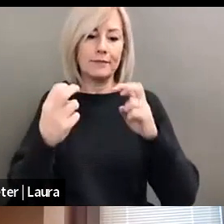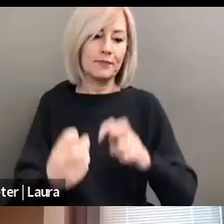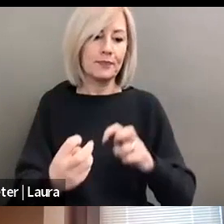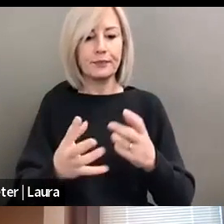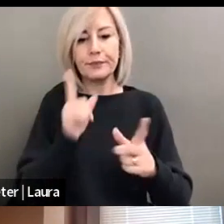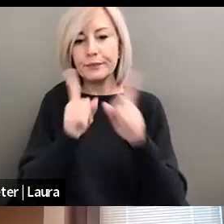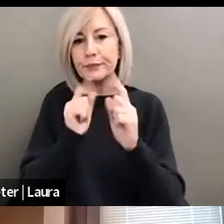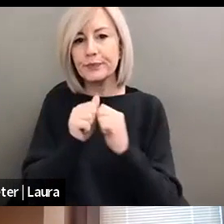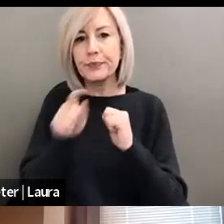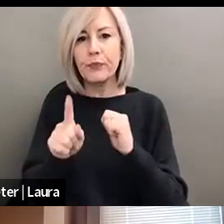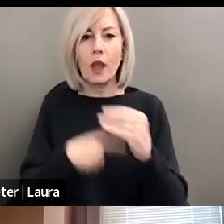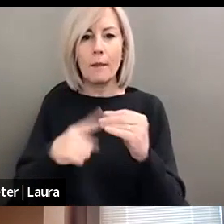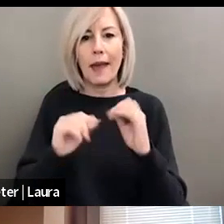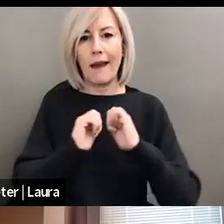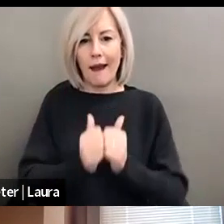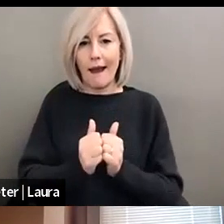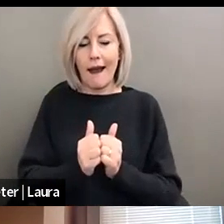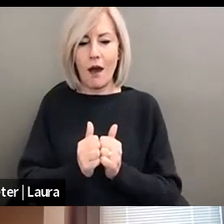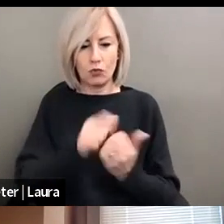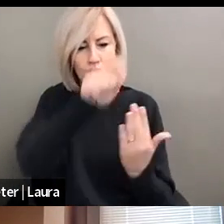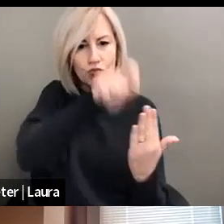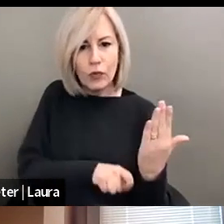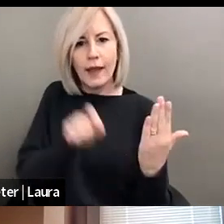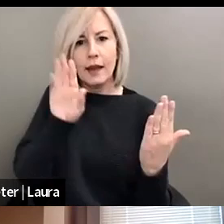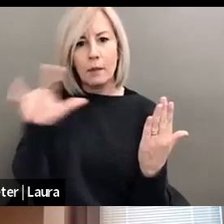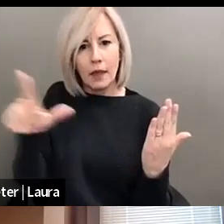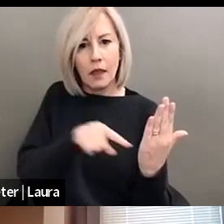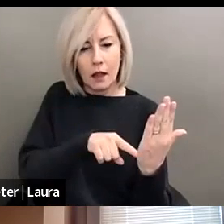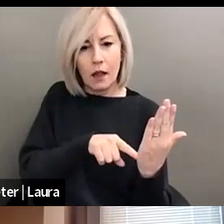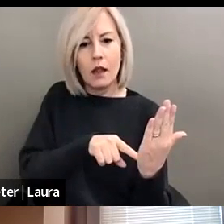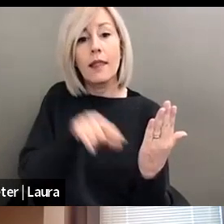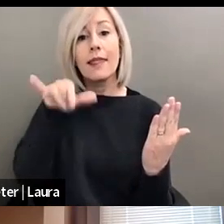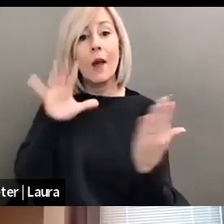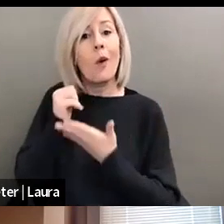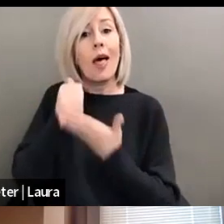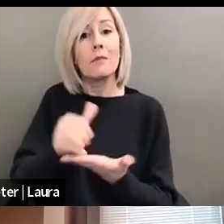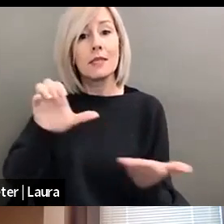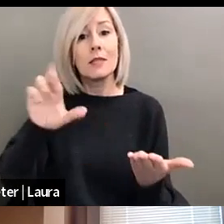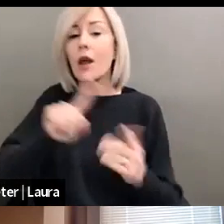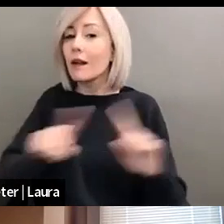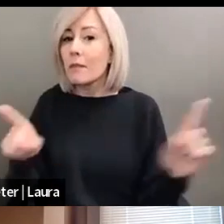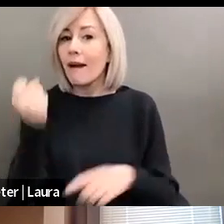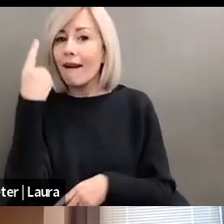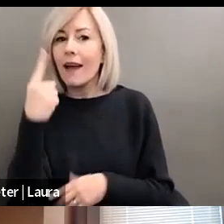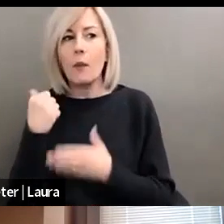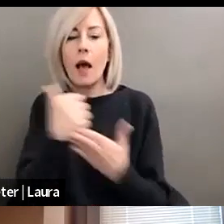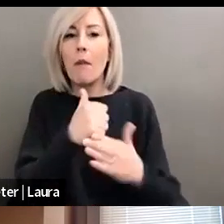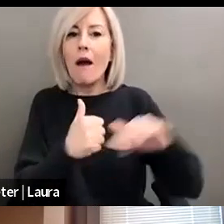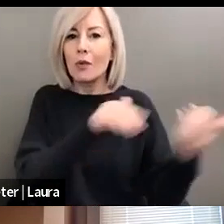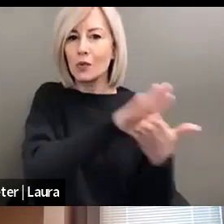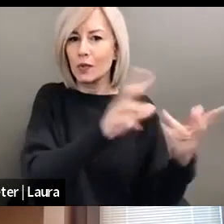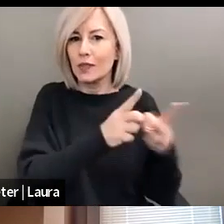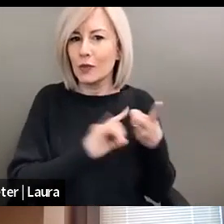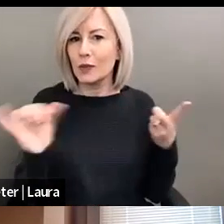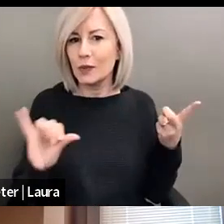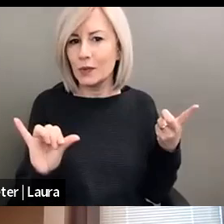talk with her about how we could put a bill together that would help Cedar Rapids, but would help several other school districts, maybe